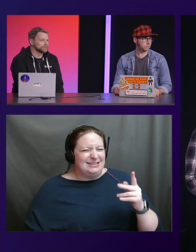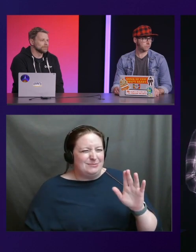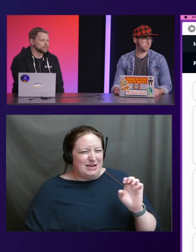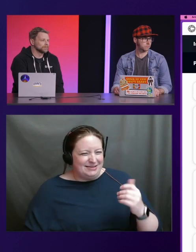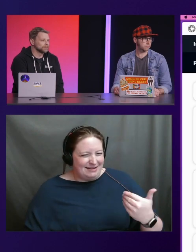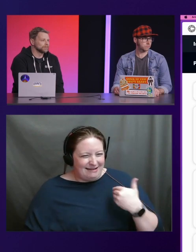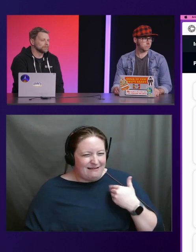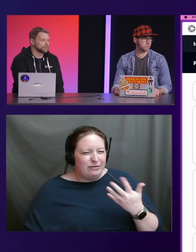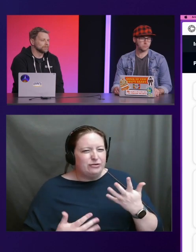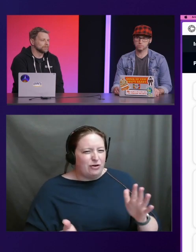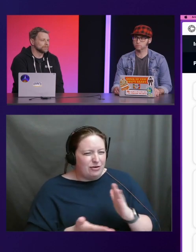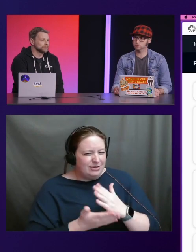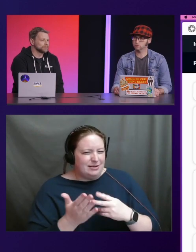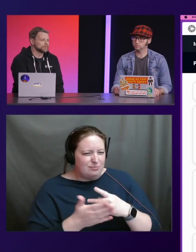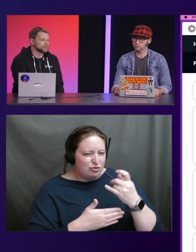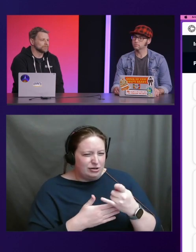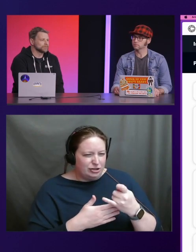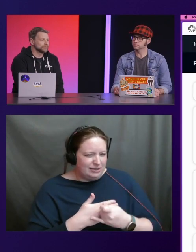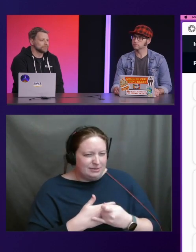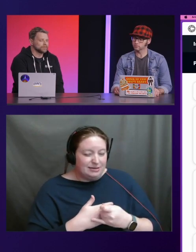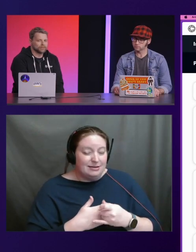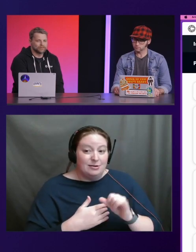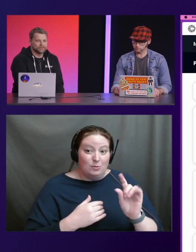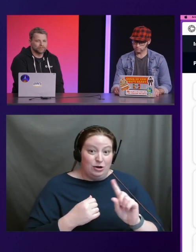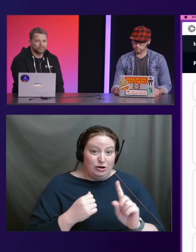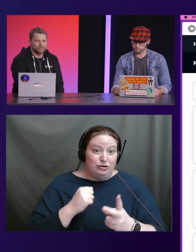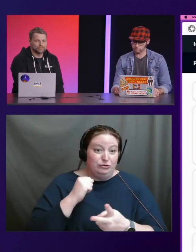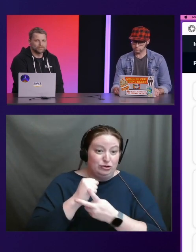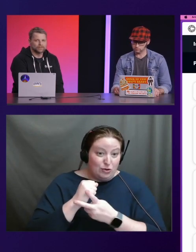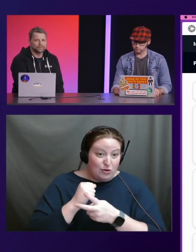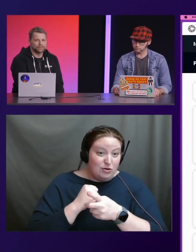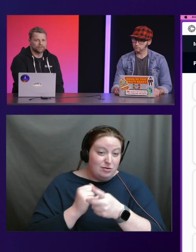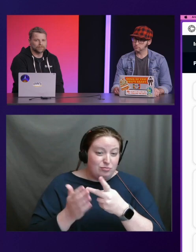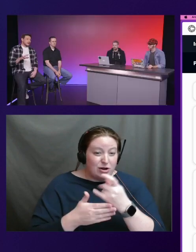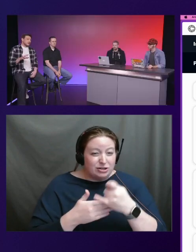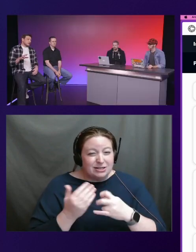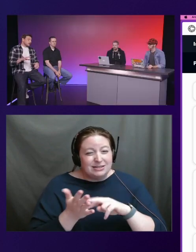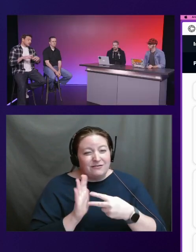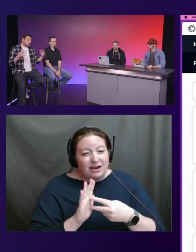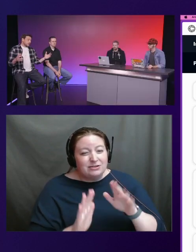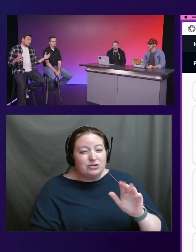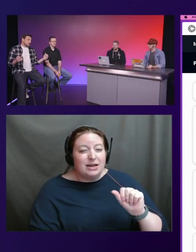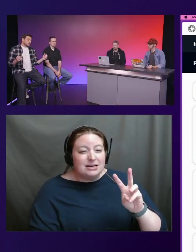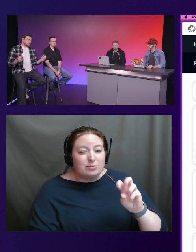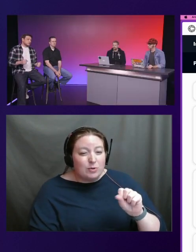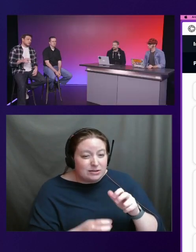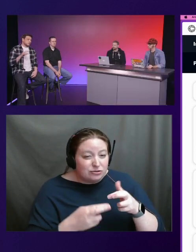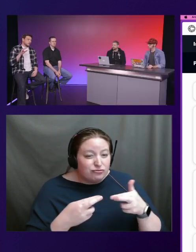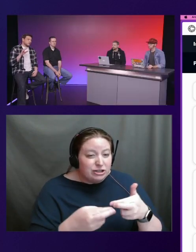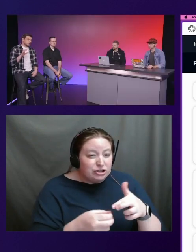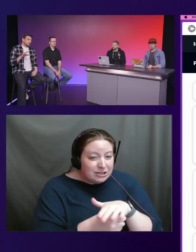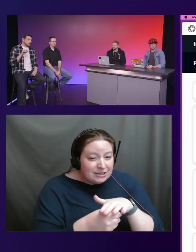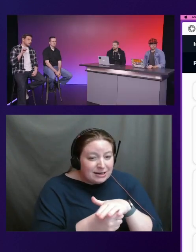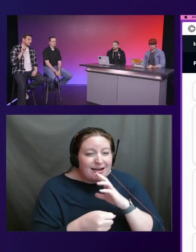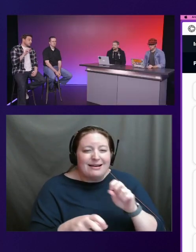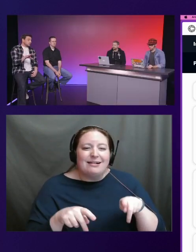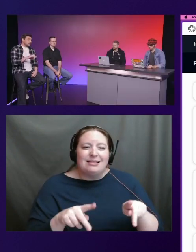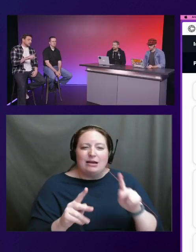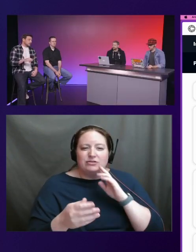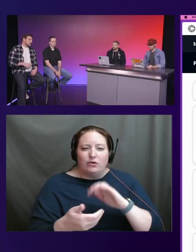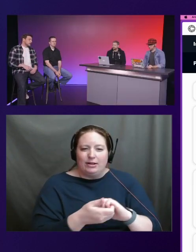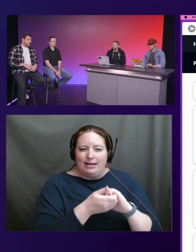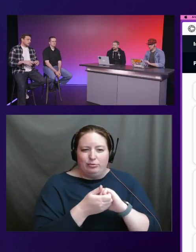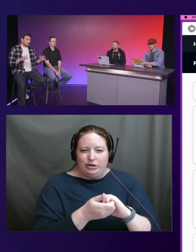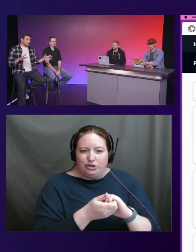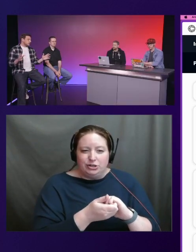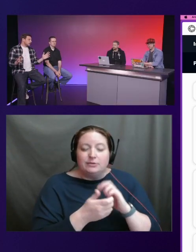some projects. The space is where you store your projects, defines your AWS region, and it allows for collaboration. So we're going to start by creating a new